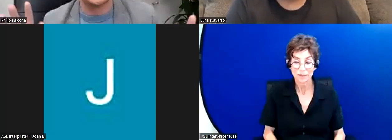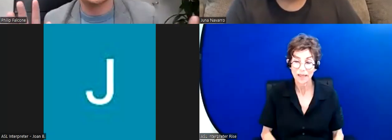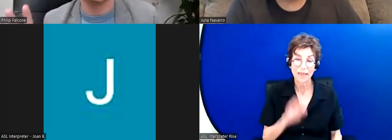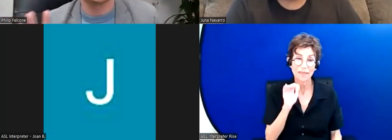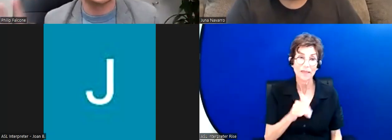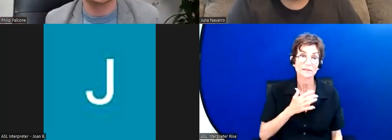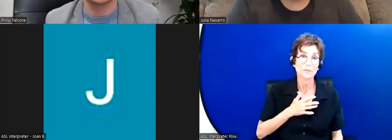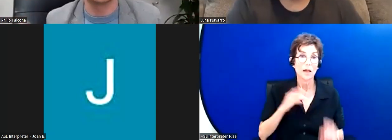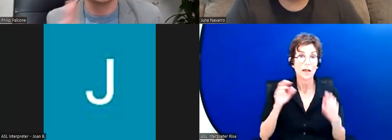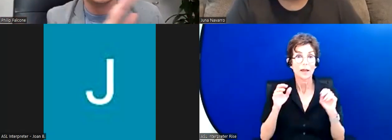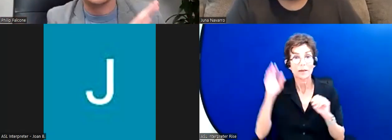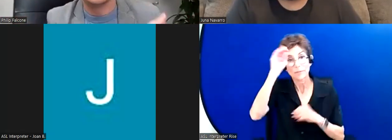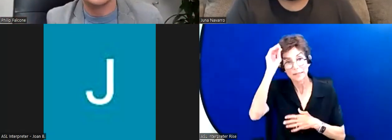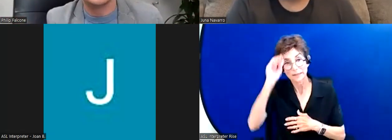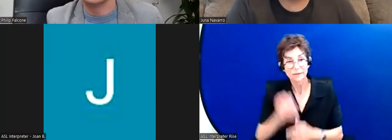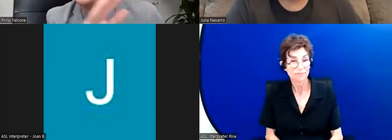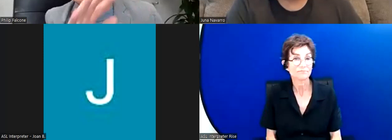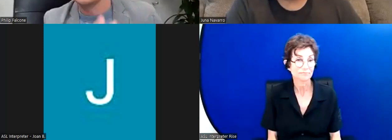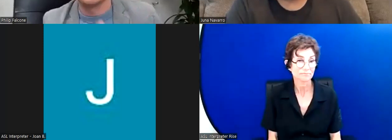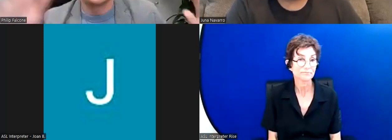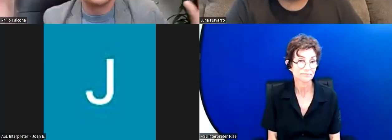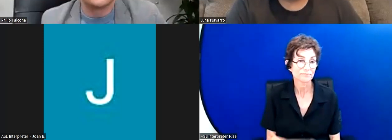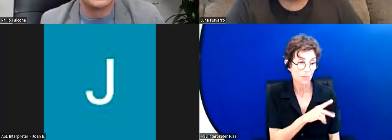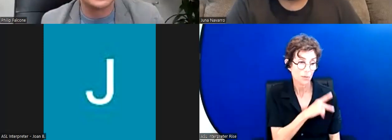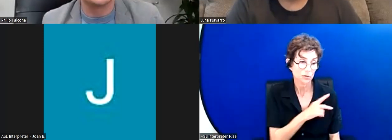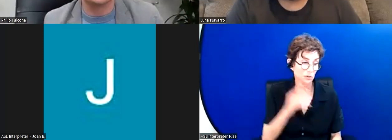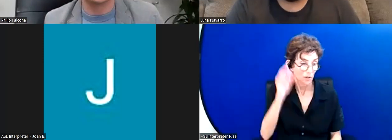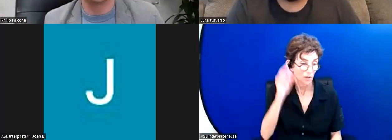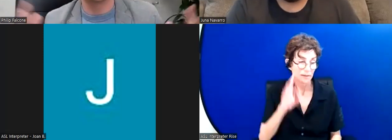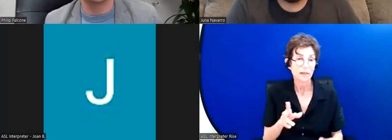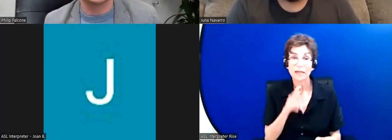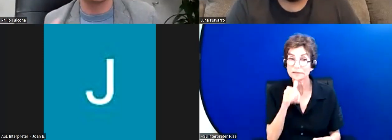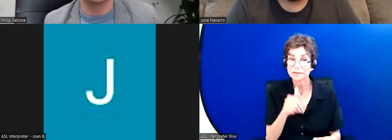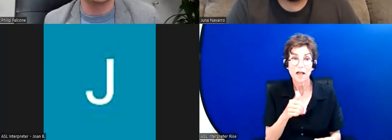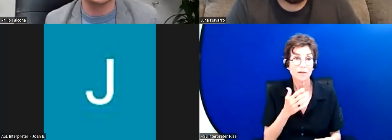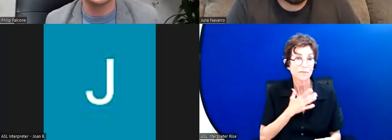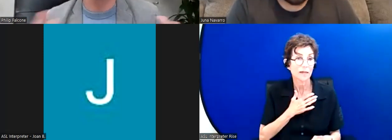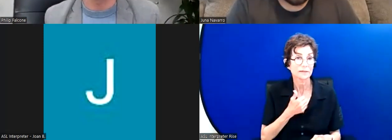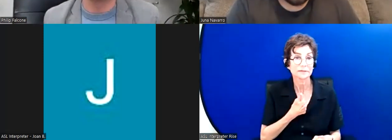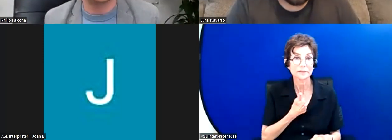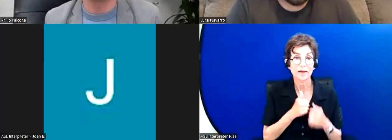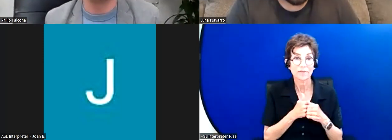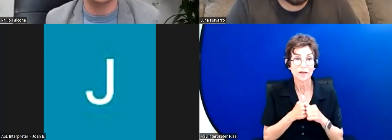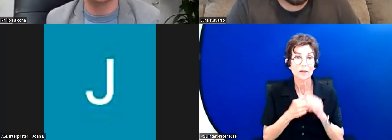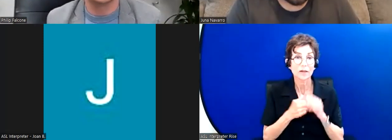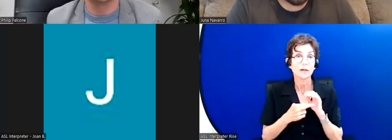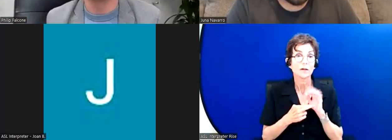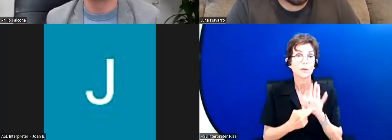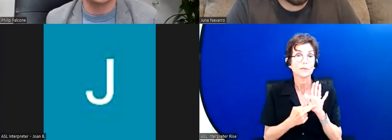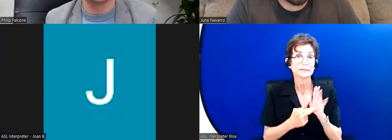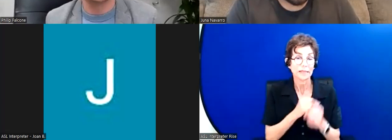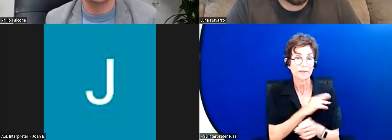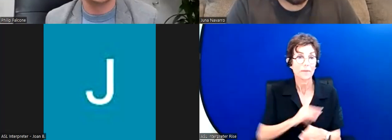It's not an official stance of the mayor or of the city of Riverside. It's just, I don't think that we need 25 meetings